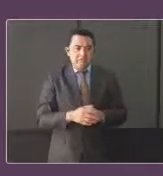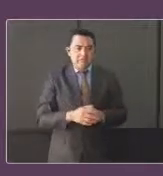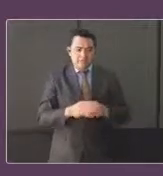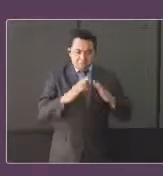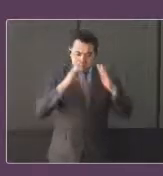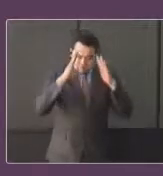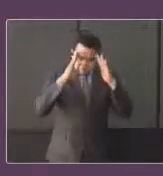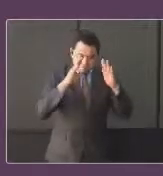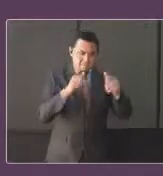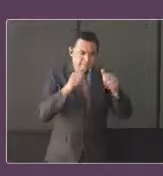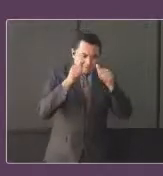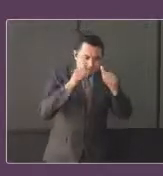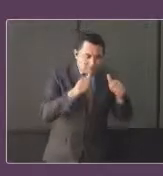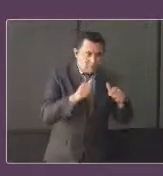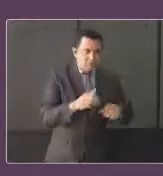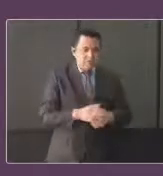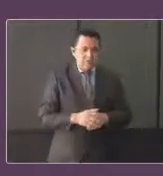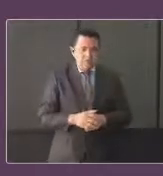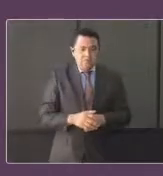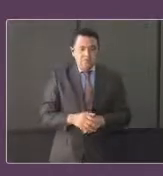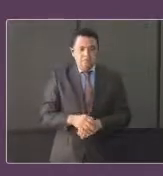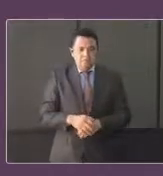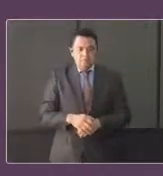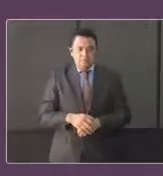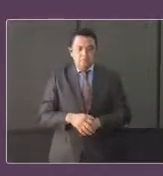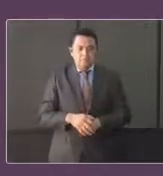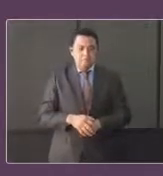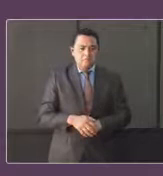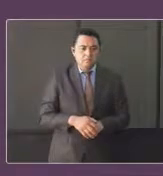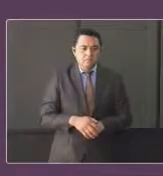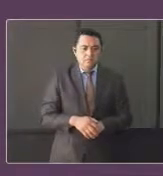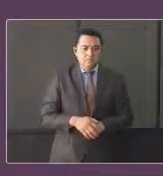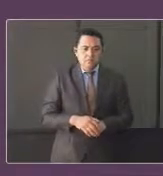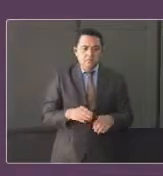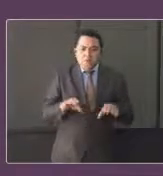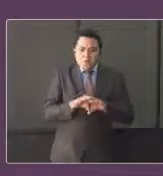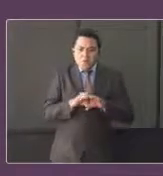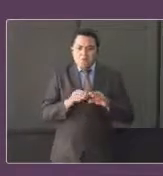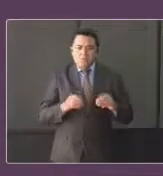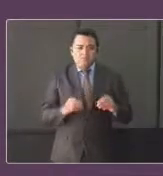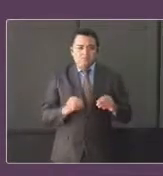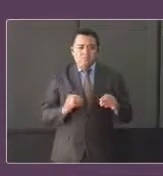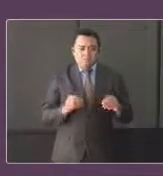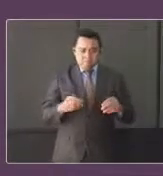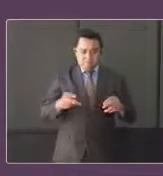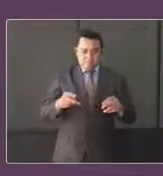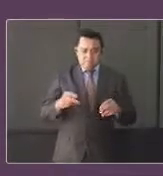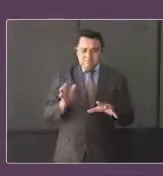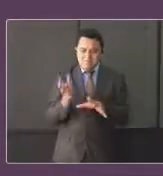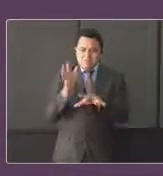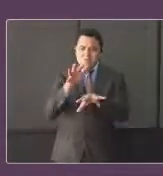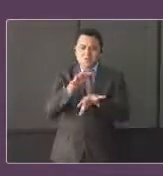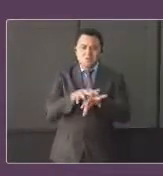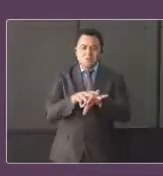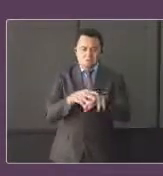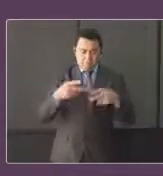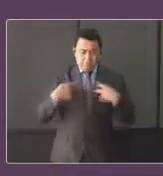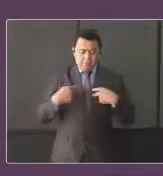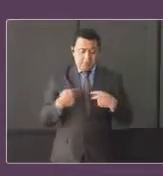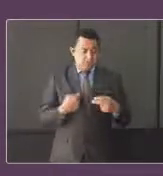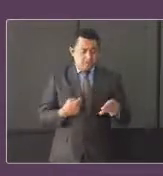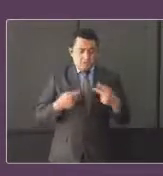of migration has to be worked with a cross-cutting view in a formal document so that